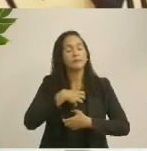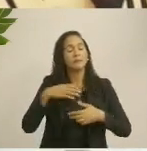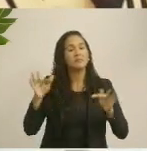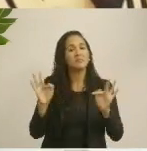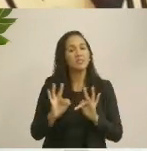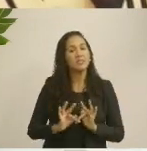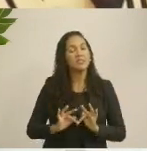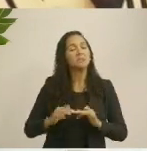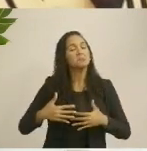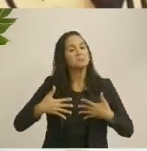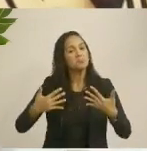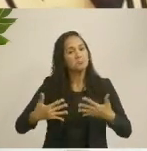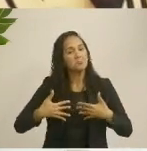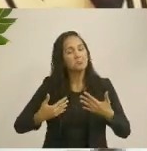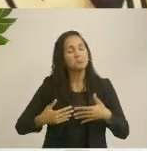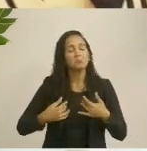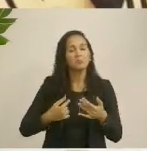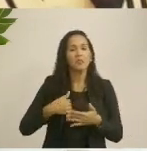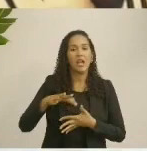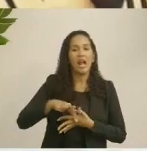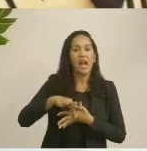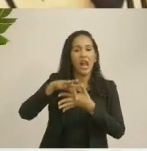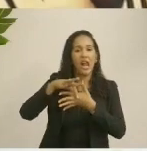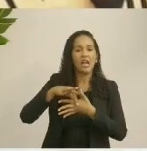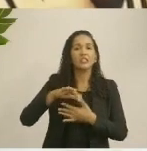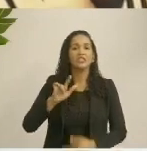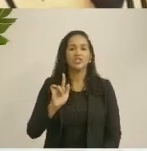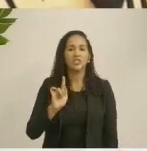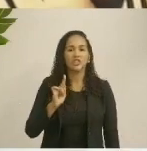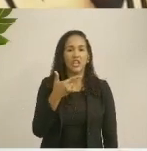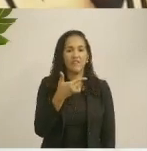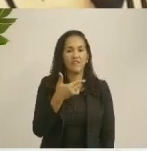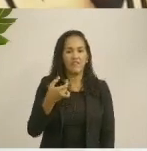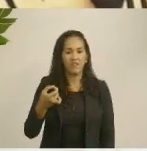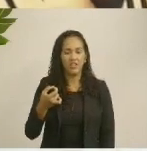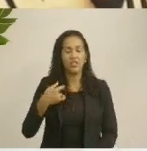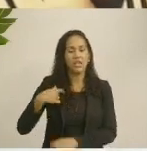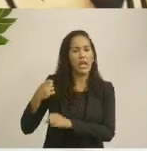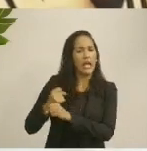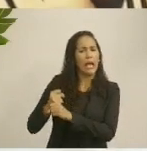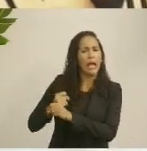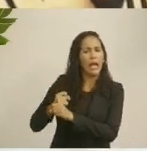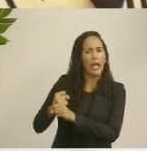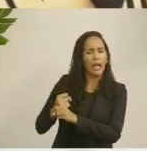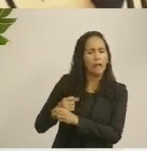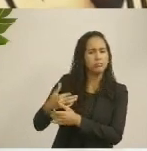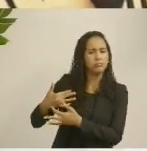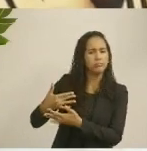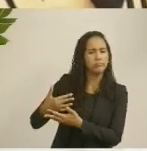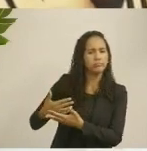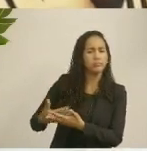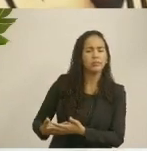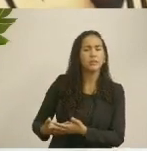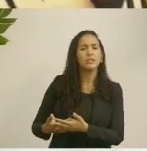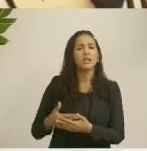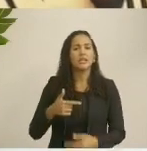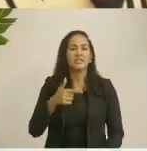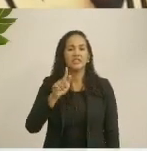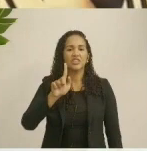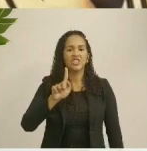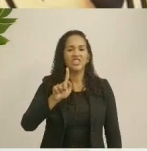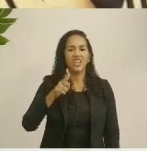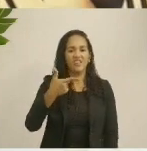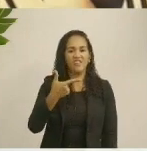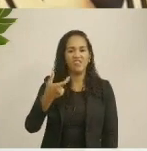of the G20 in these years, this is the group of the 20 largest economies of the